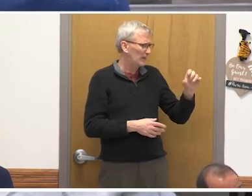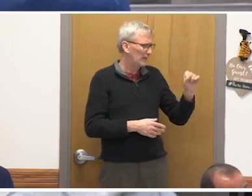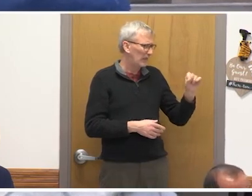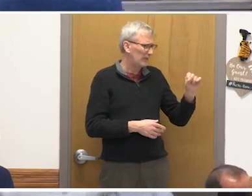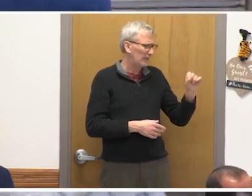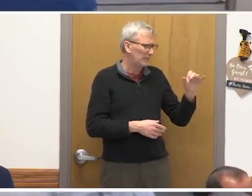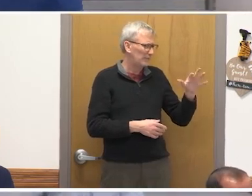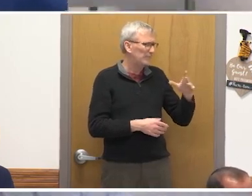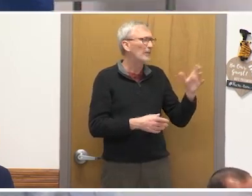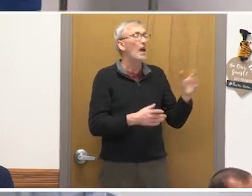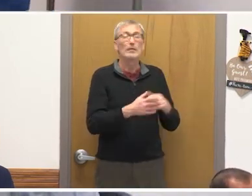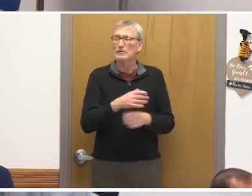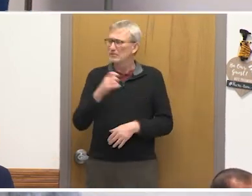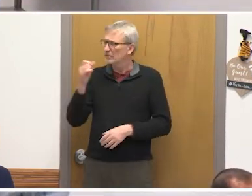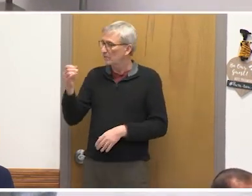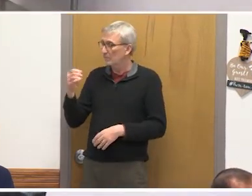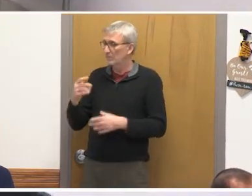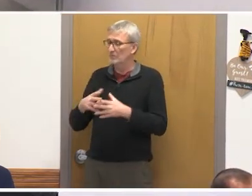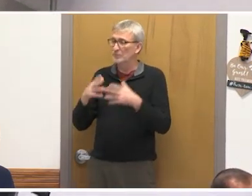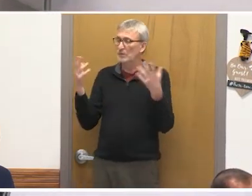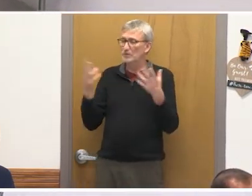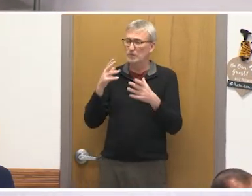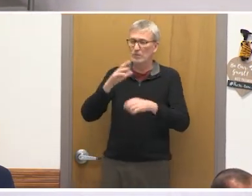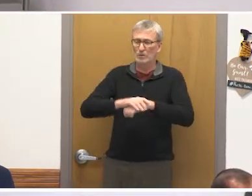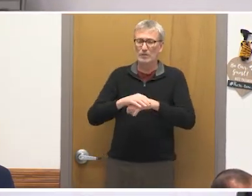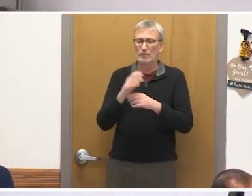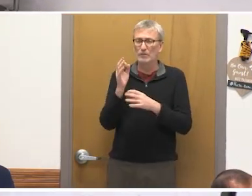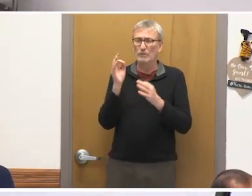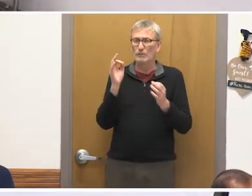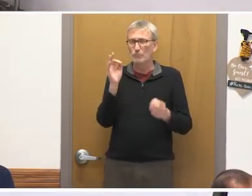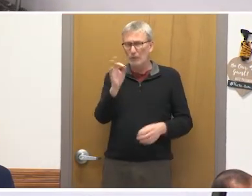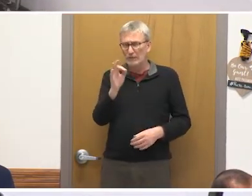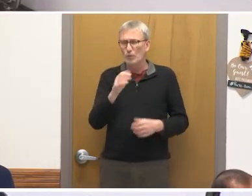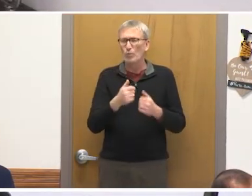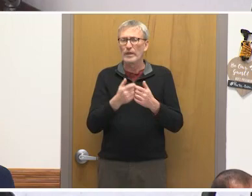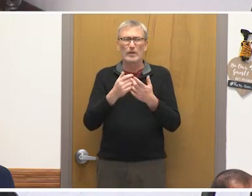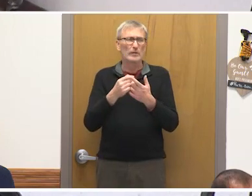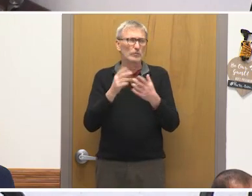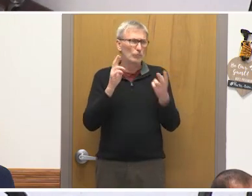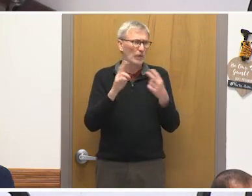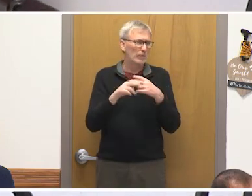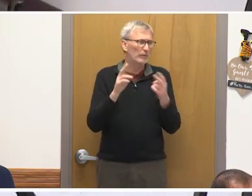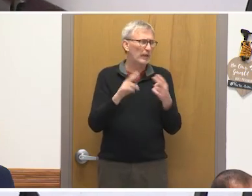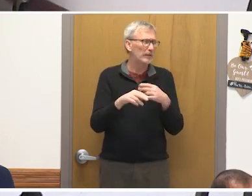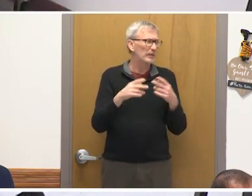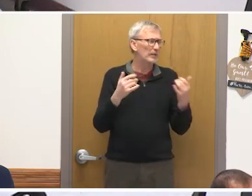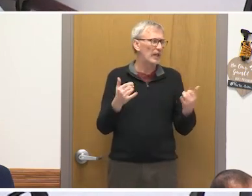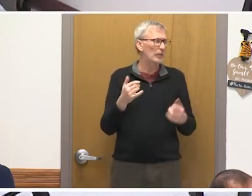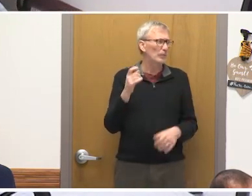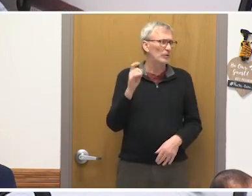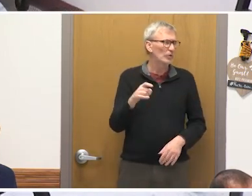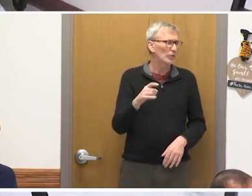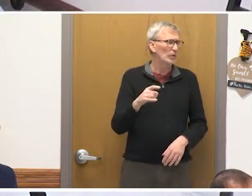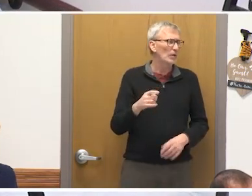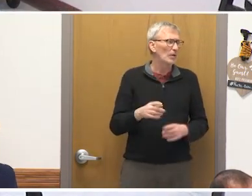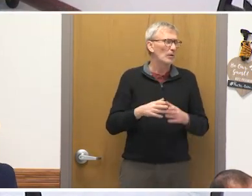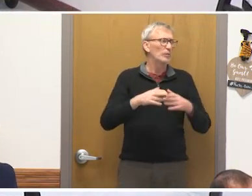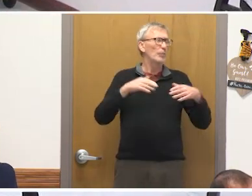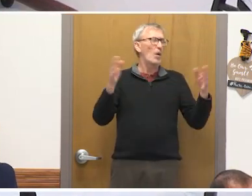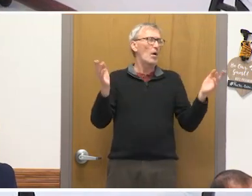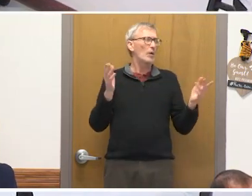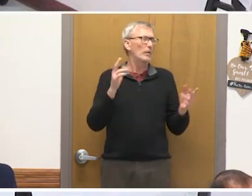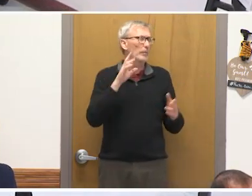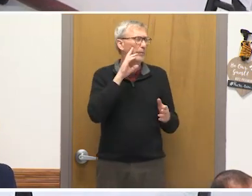Grant. Okay, since we're doing so much on Frankstown with our transportation, let's take a broader